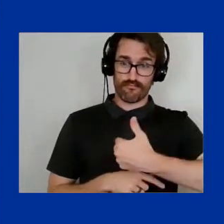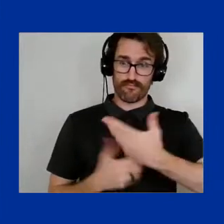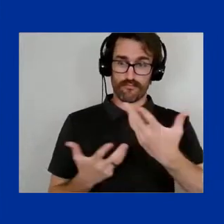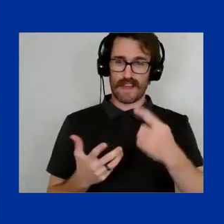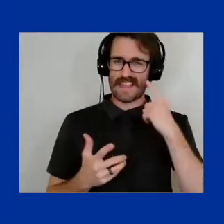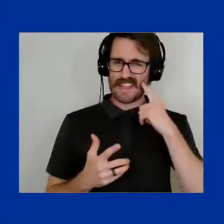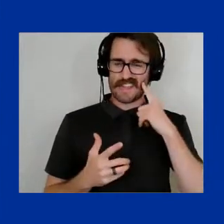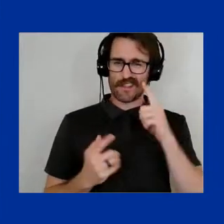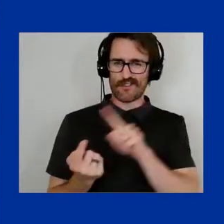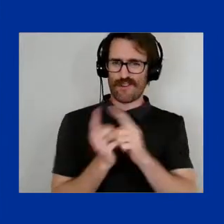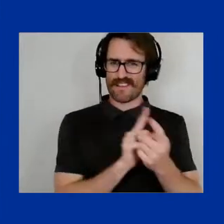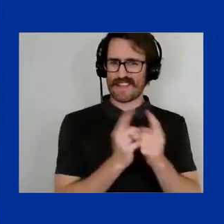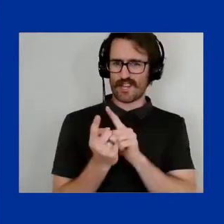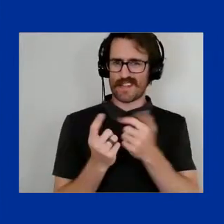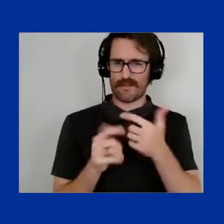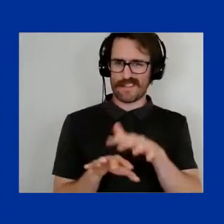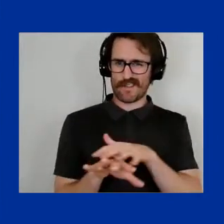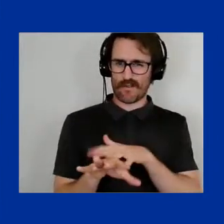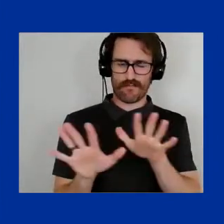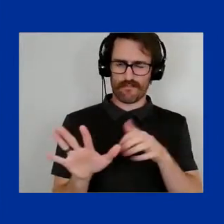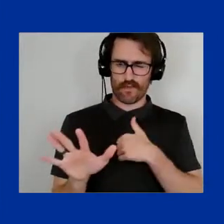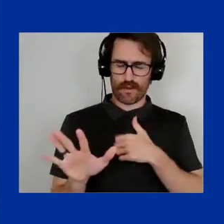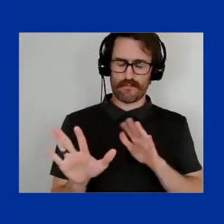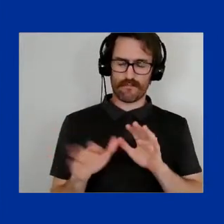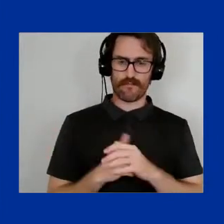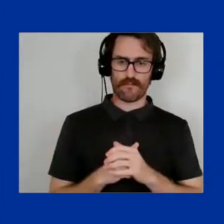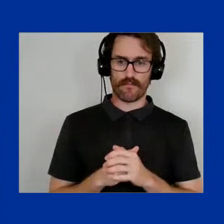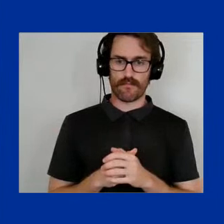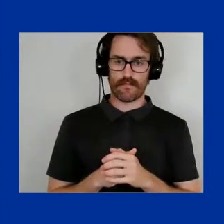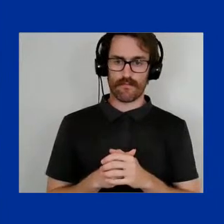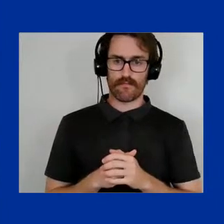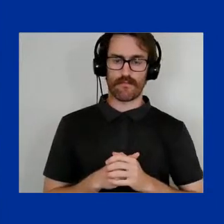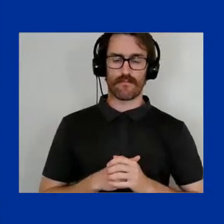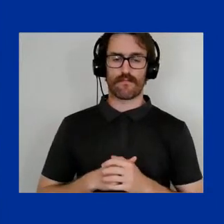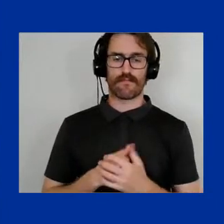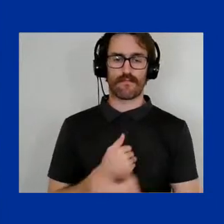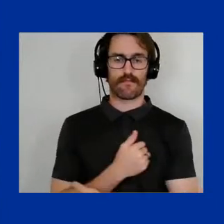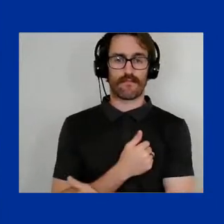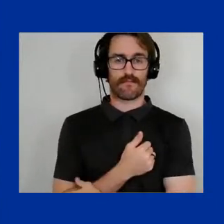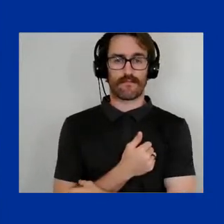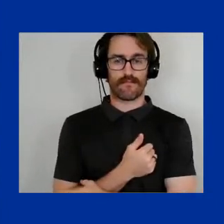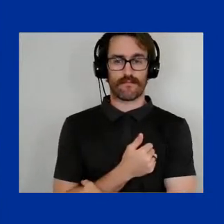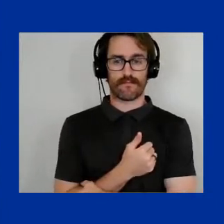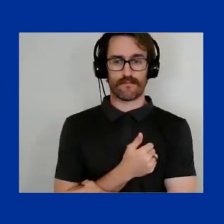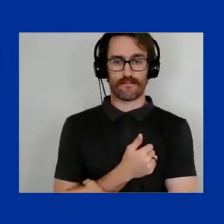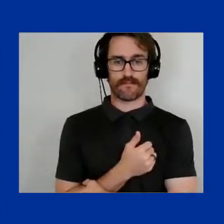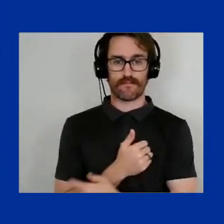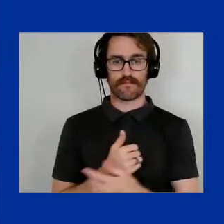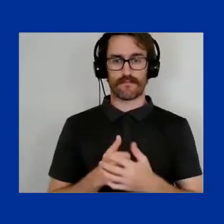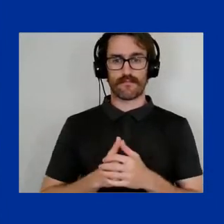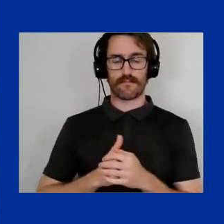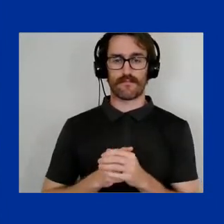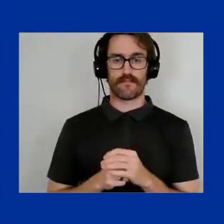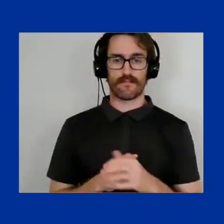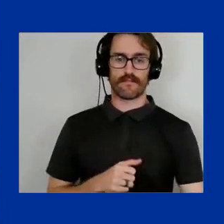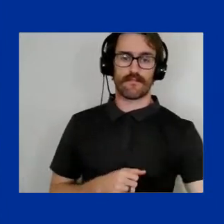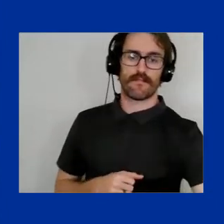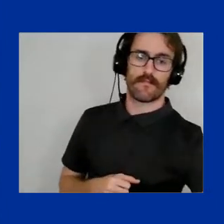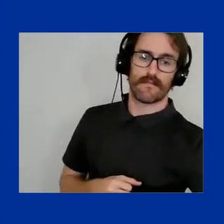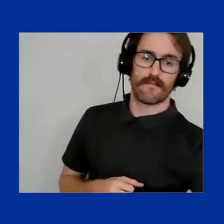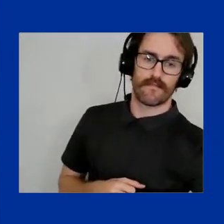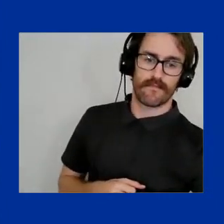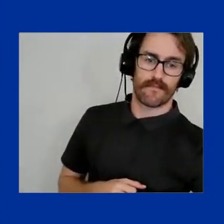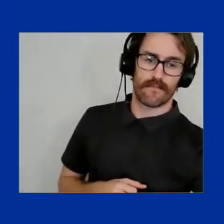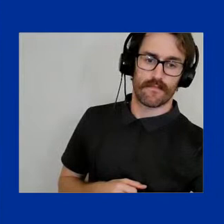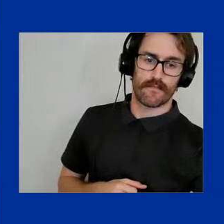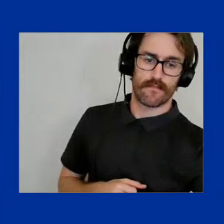it's the translation or what, but okay. I couldn't hear you. No problem. Donc, je vais répondre à la question. C'est une question d'ordre politique. Je sais